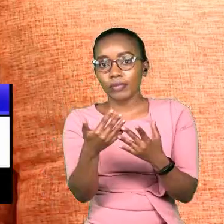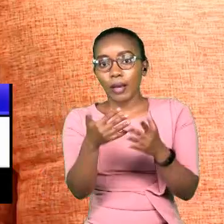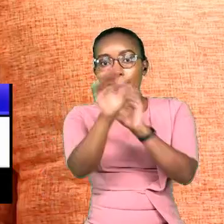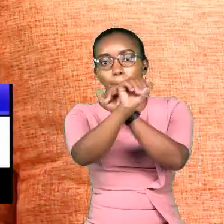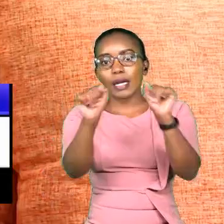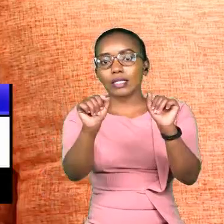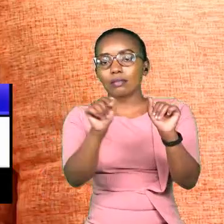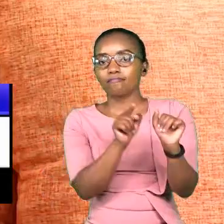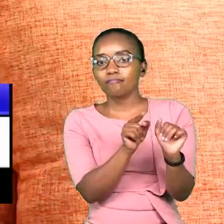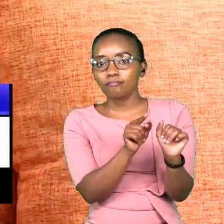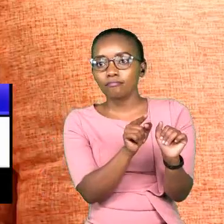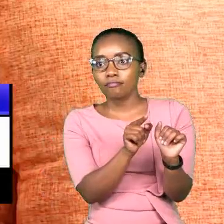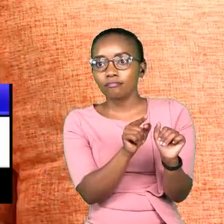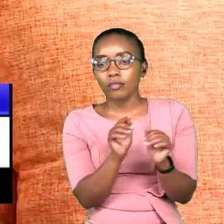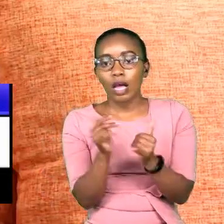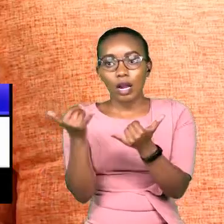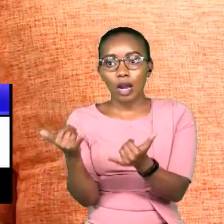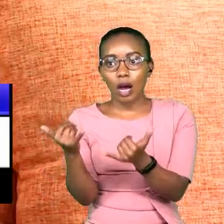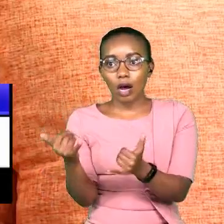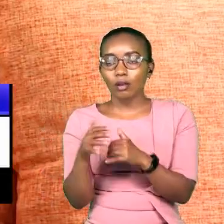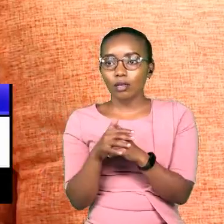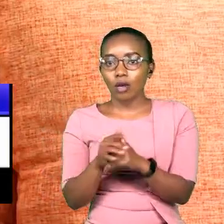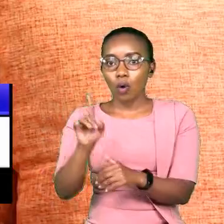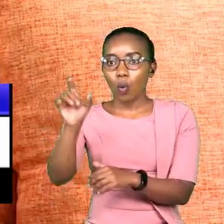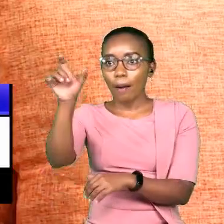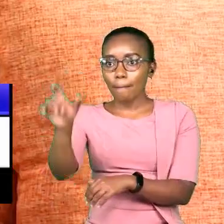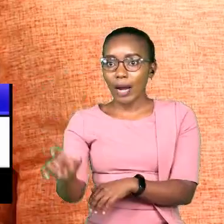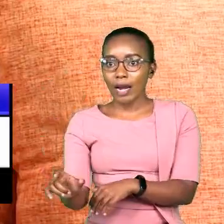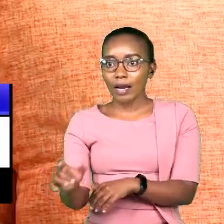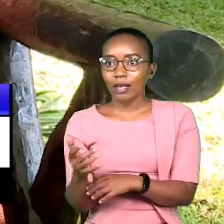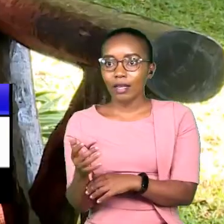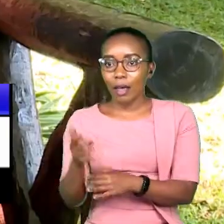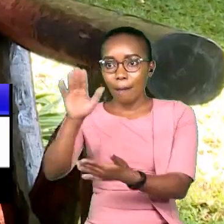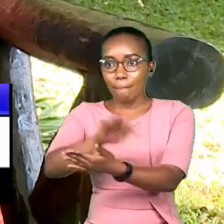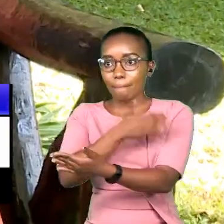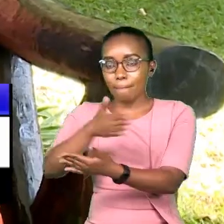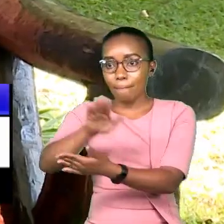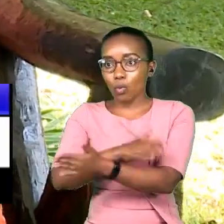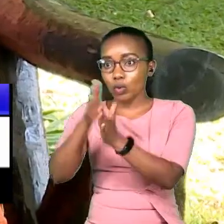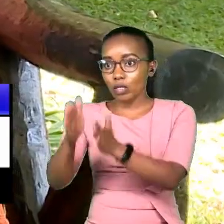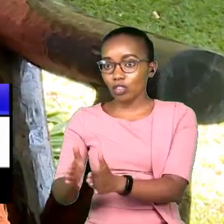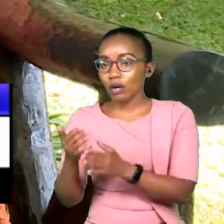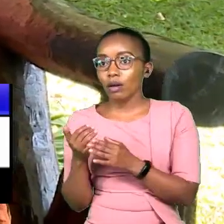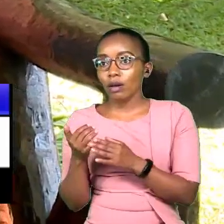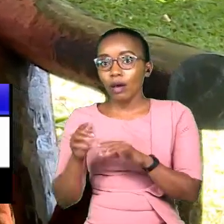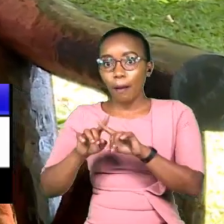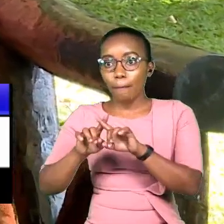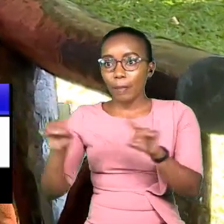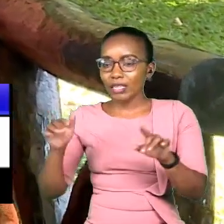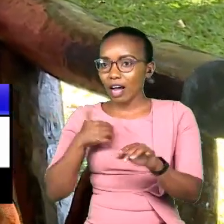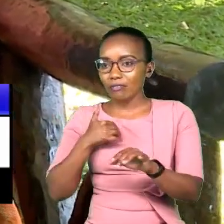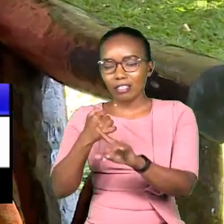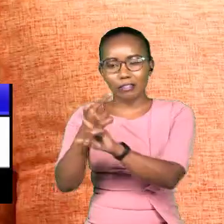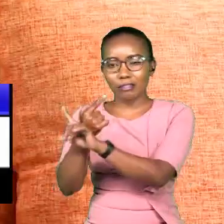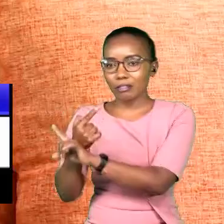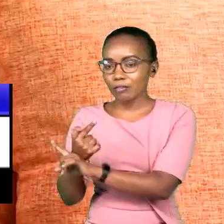the presidency. Joining me right now is one man, famously known as a musician, but a man who also wears many hats you will